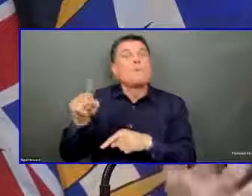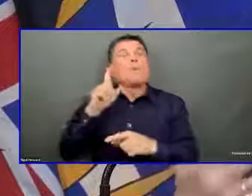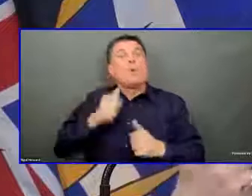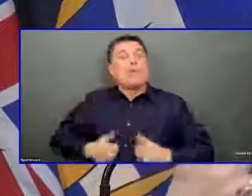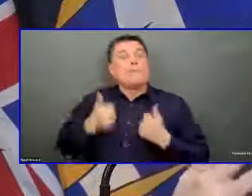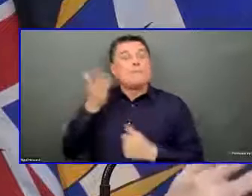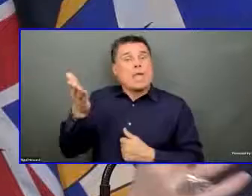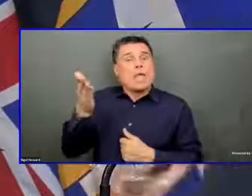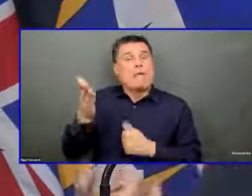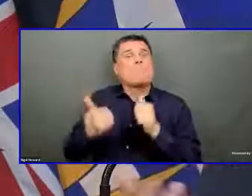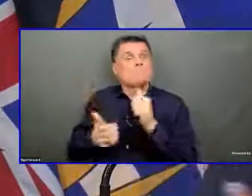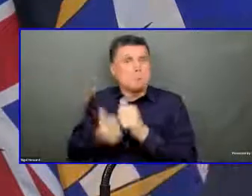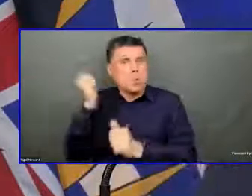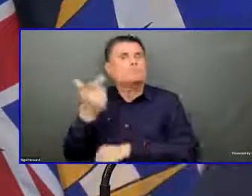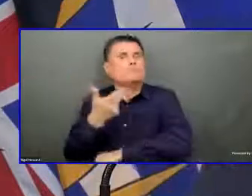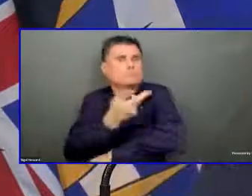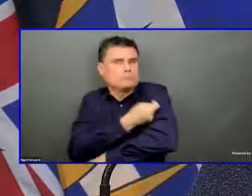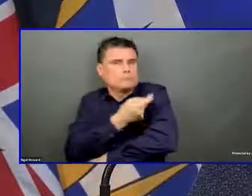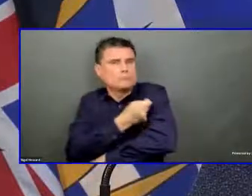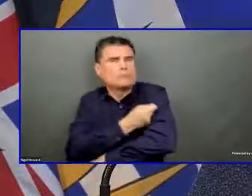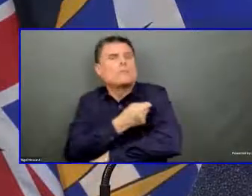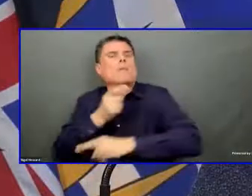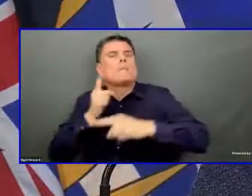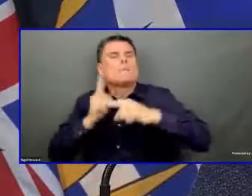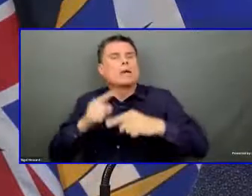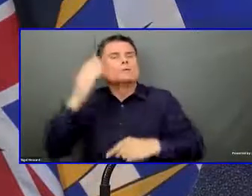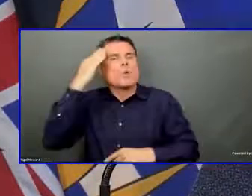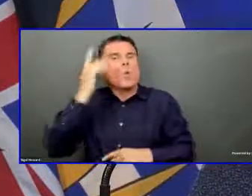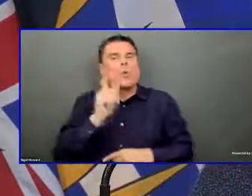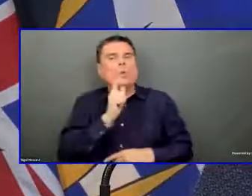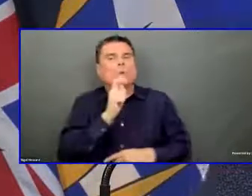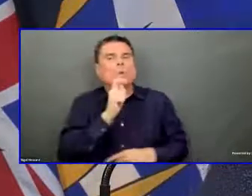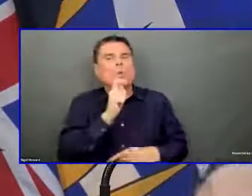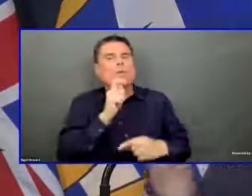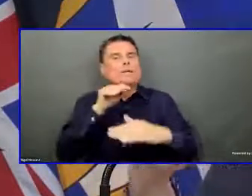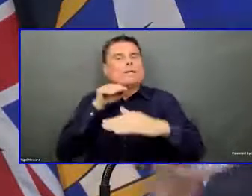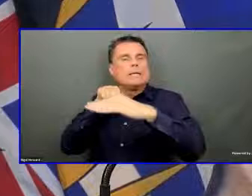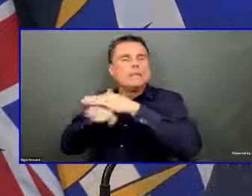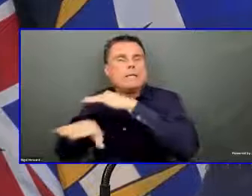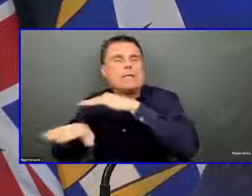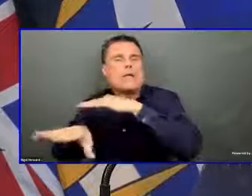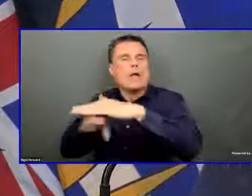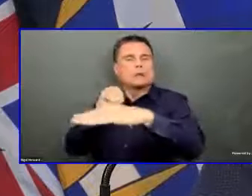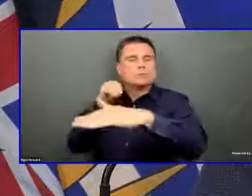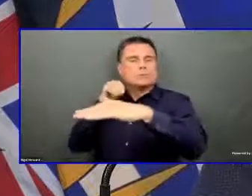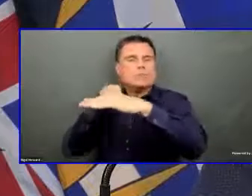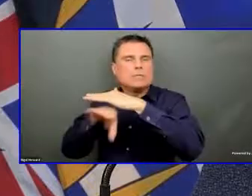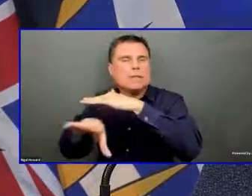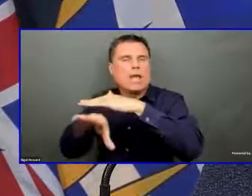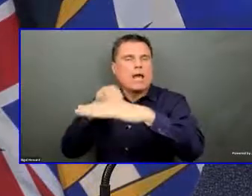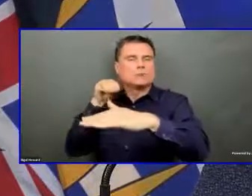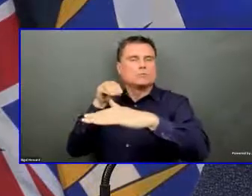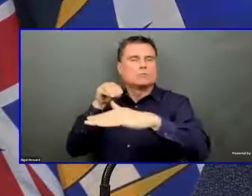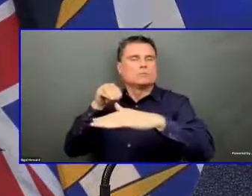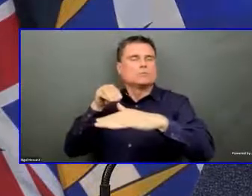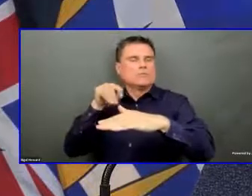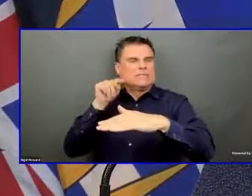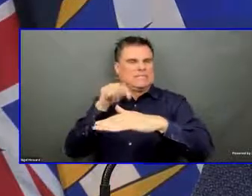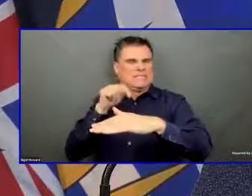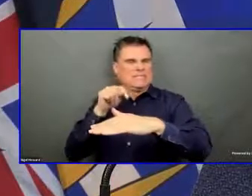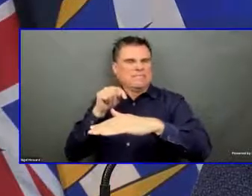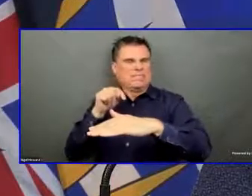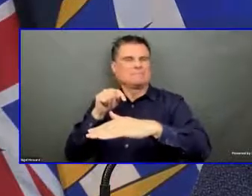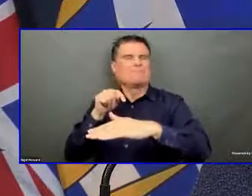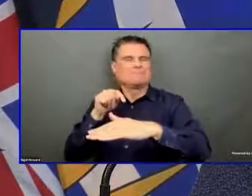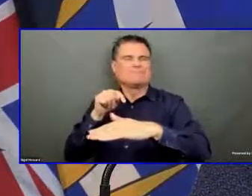People come in, people come out for different reasons, and they are offering again immunization,